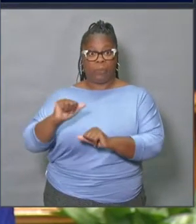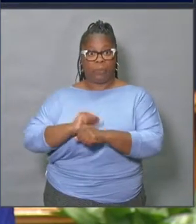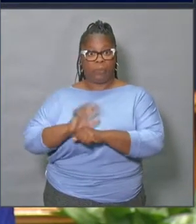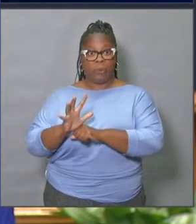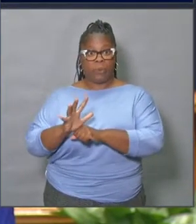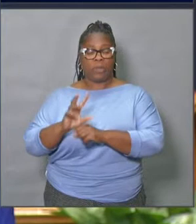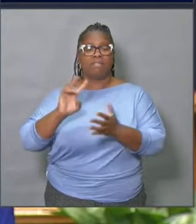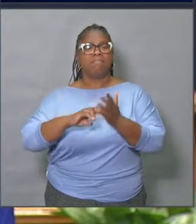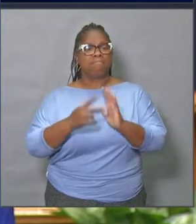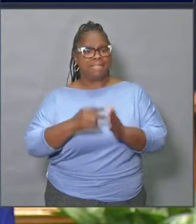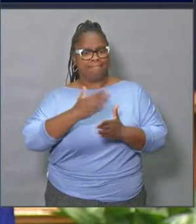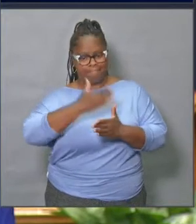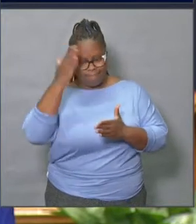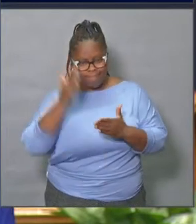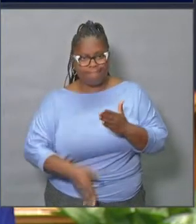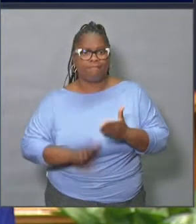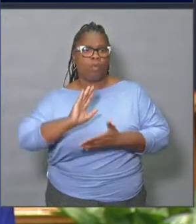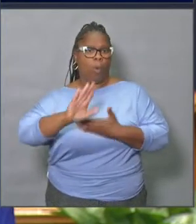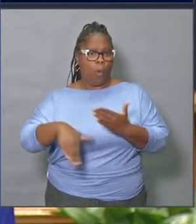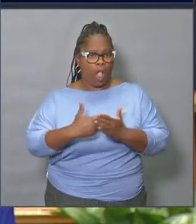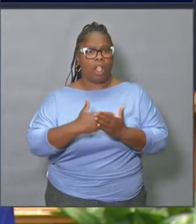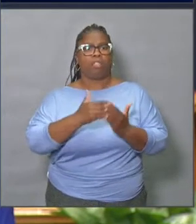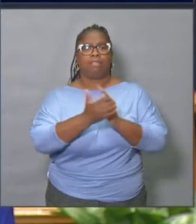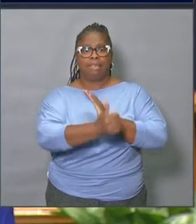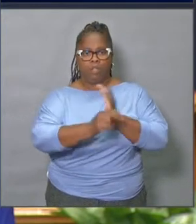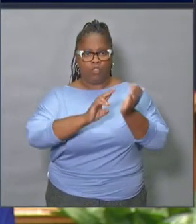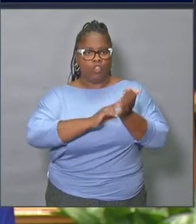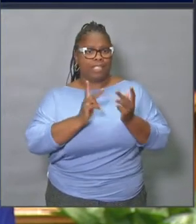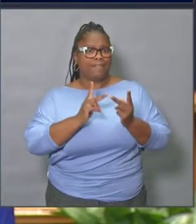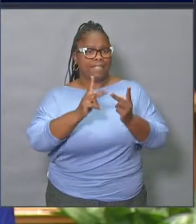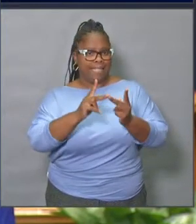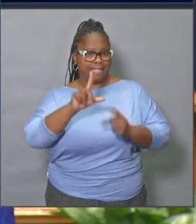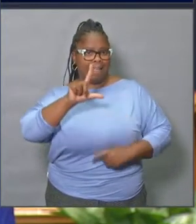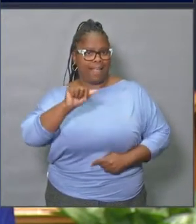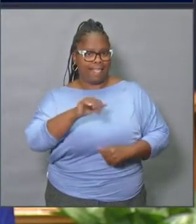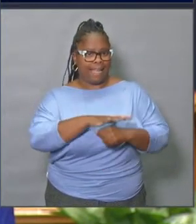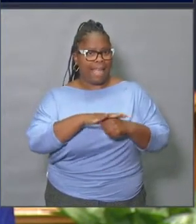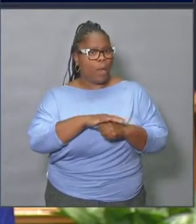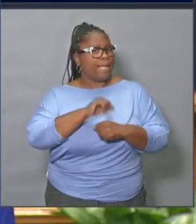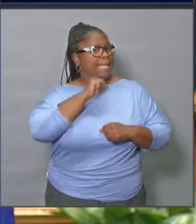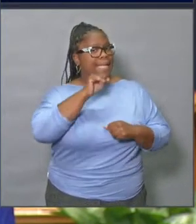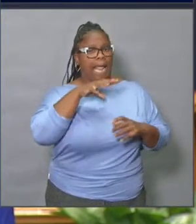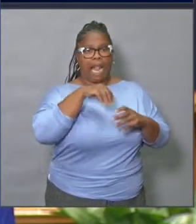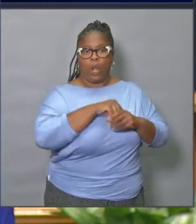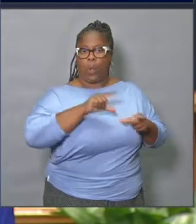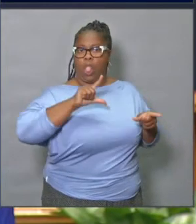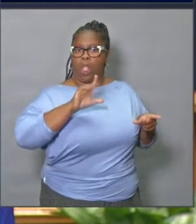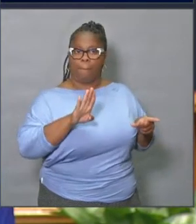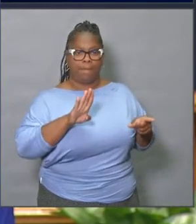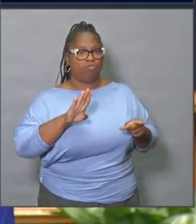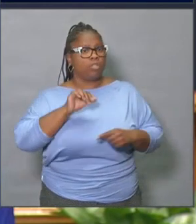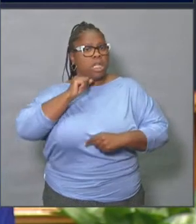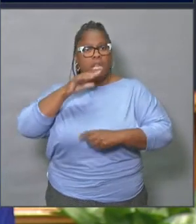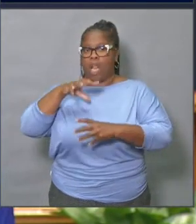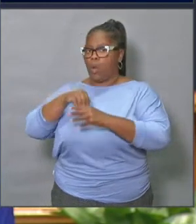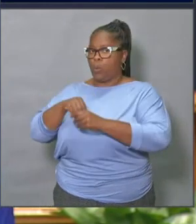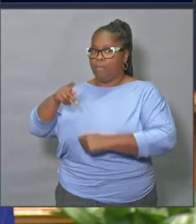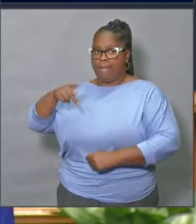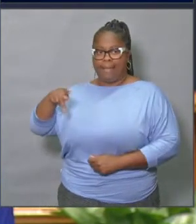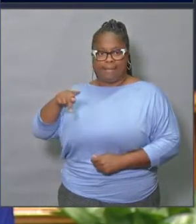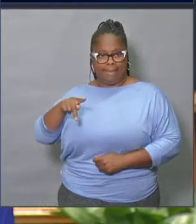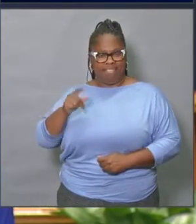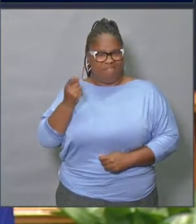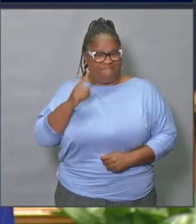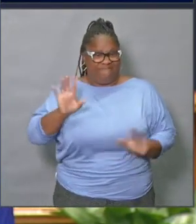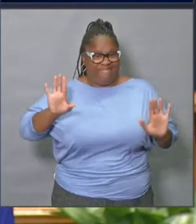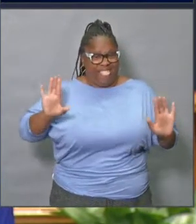nursing facilities in LA County. This does not include facilities in Long Beach and Pasadena. There's, as I